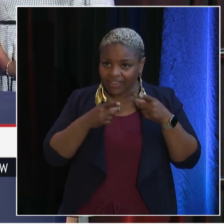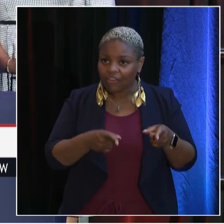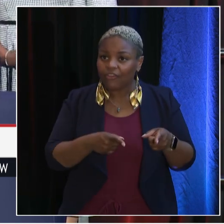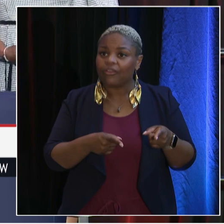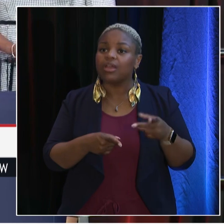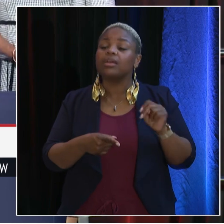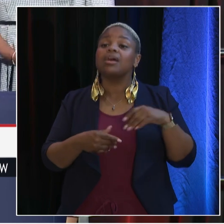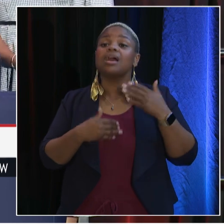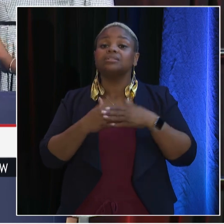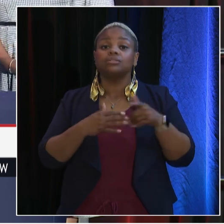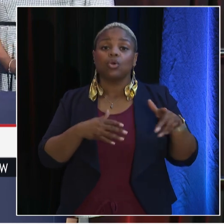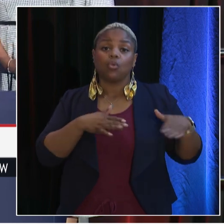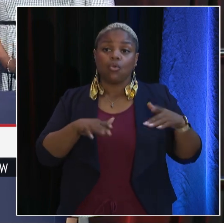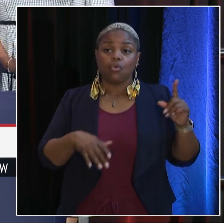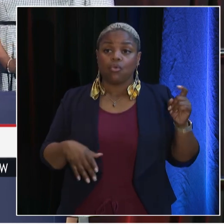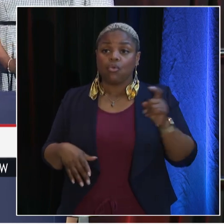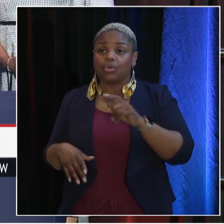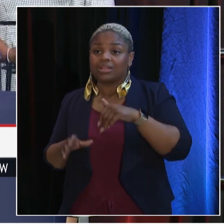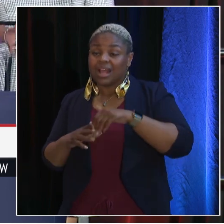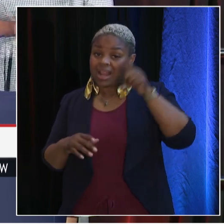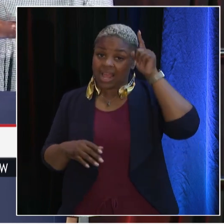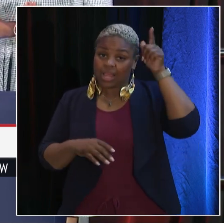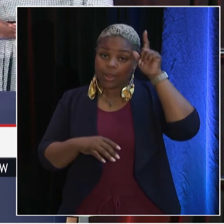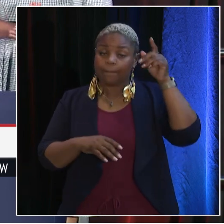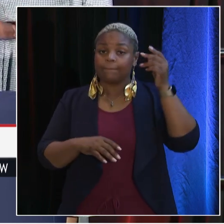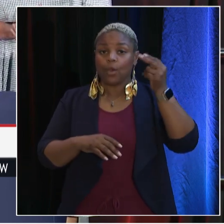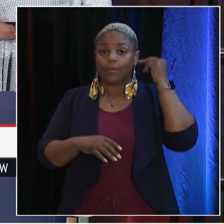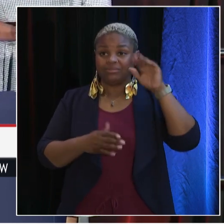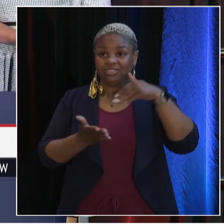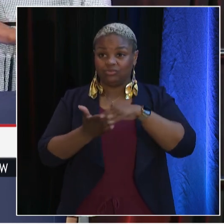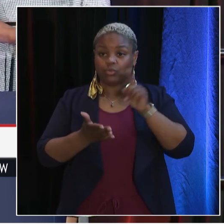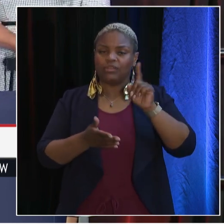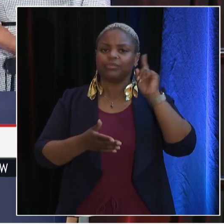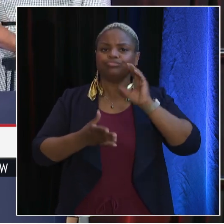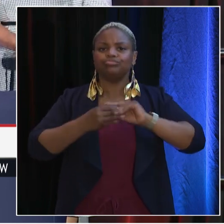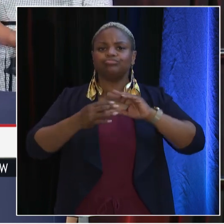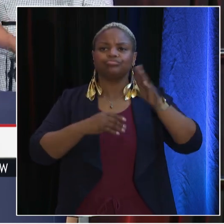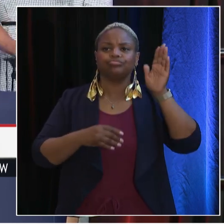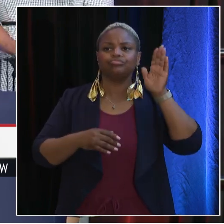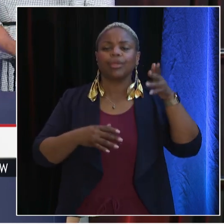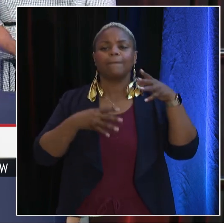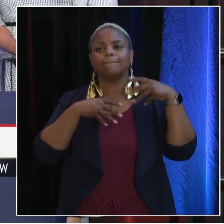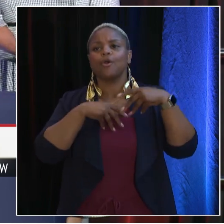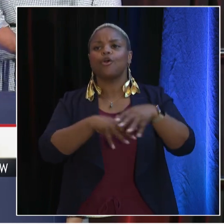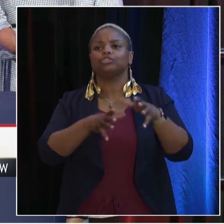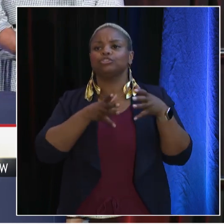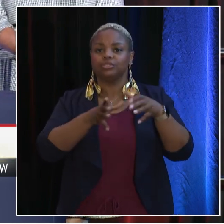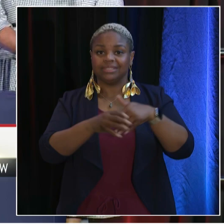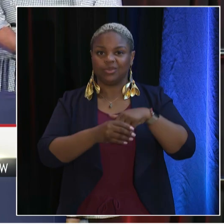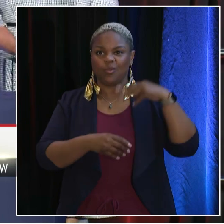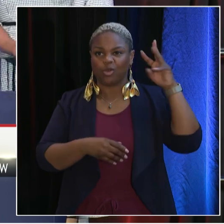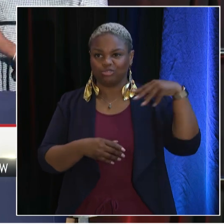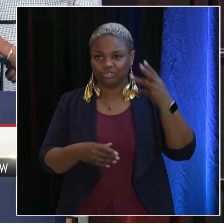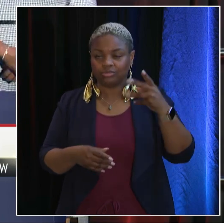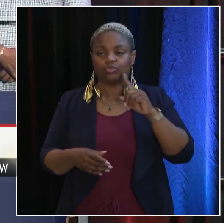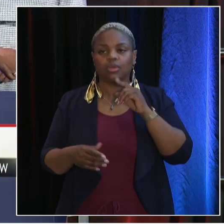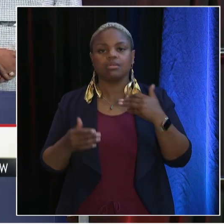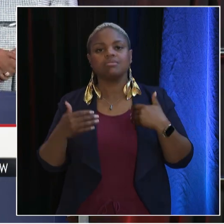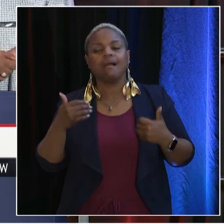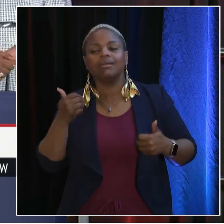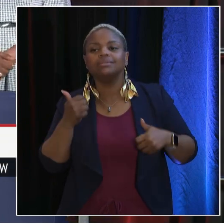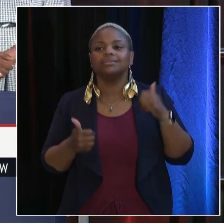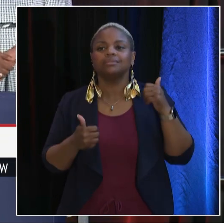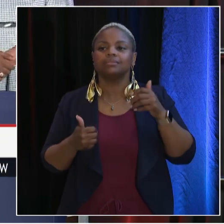youngest speaker at the March on Washington. But the reason I know that he did that, because